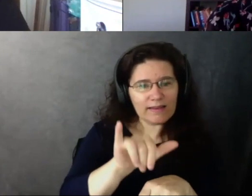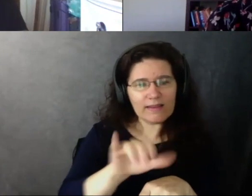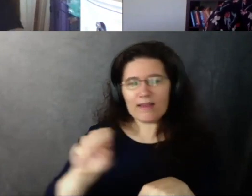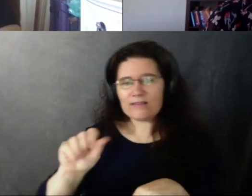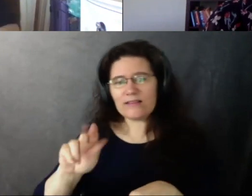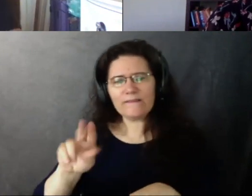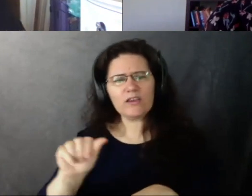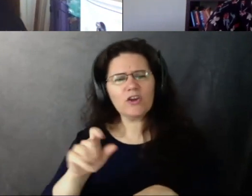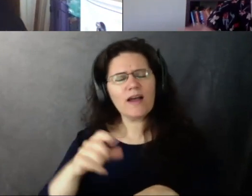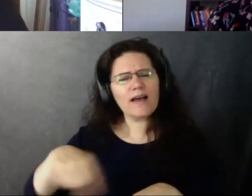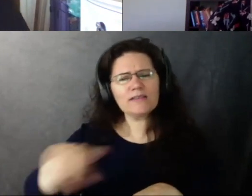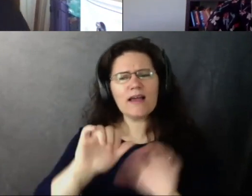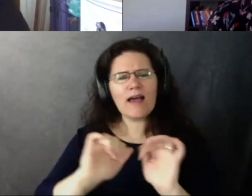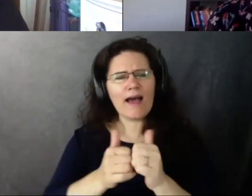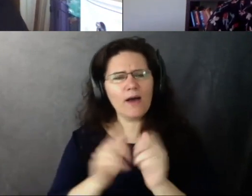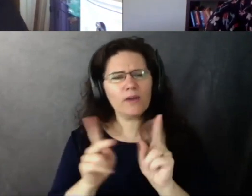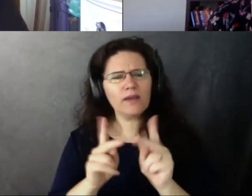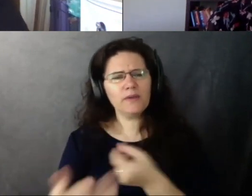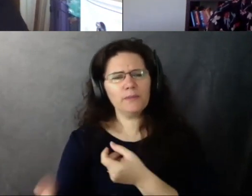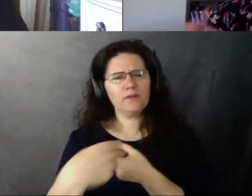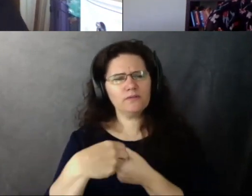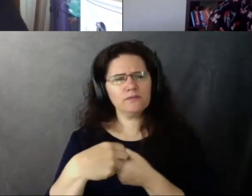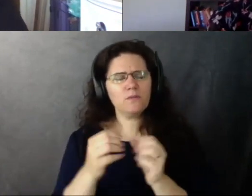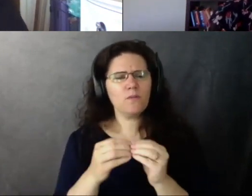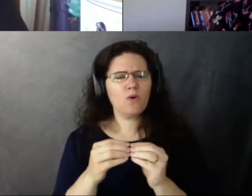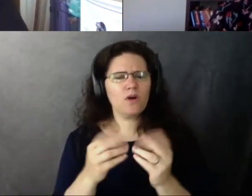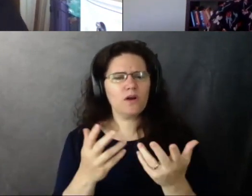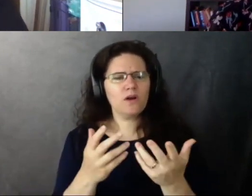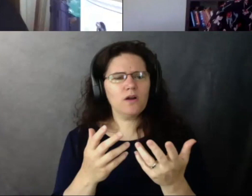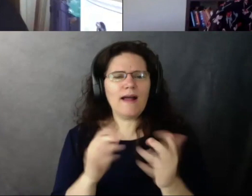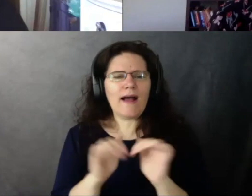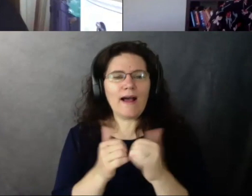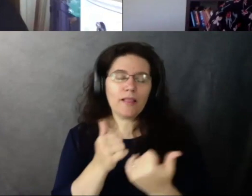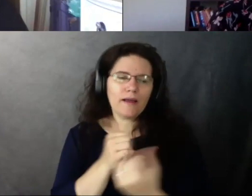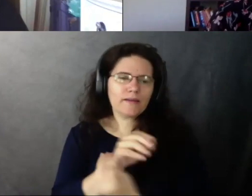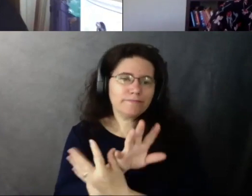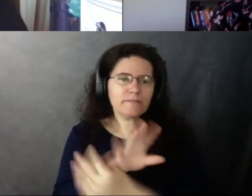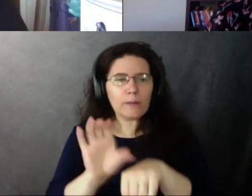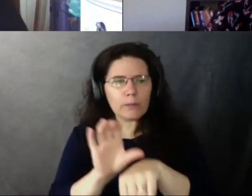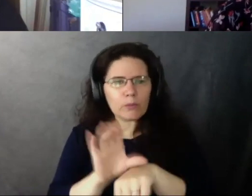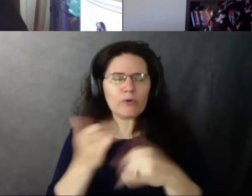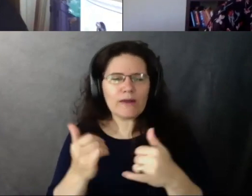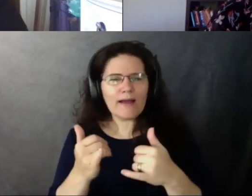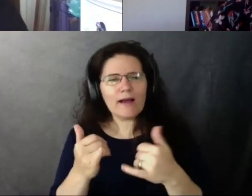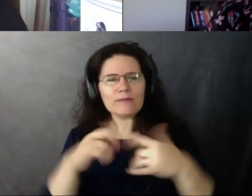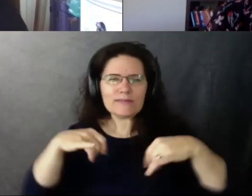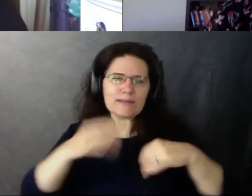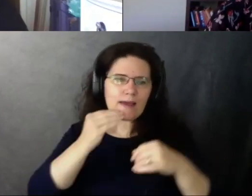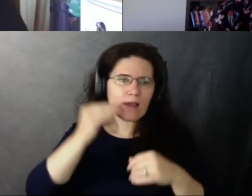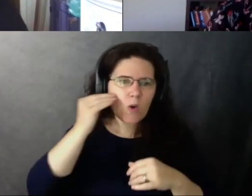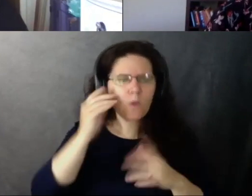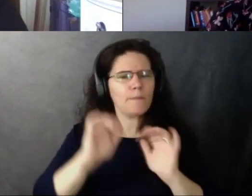get engaged right now, particularly virtually? What can people do to help out from home to